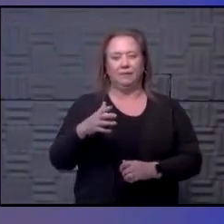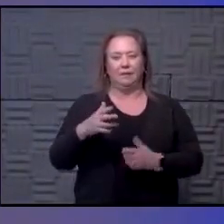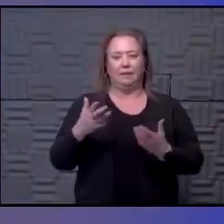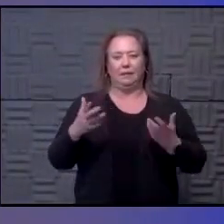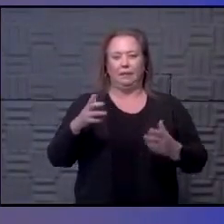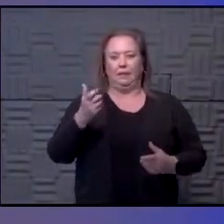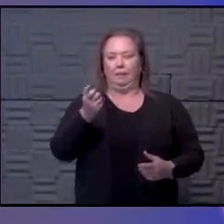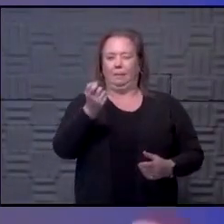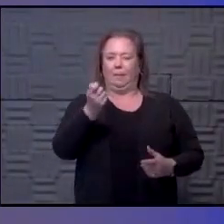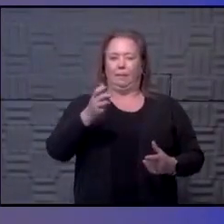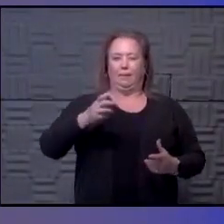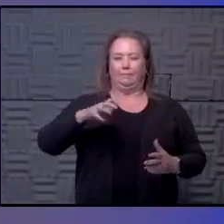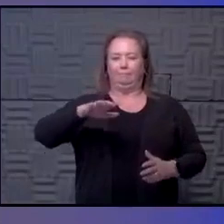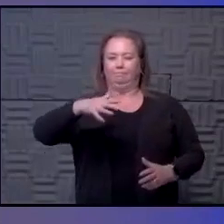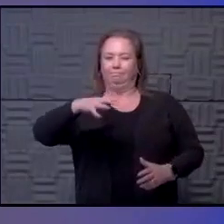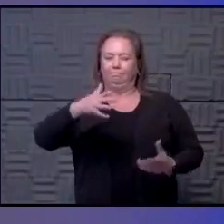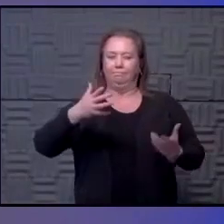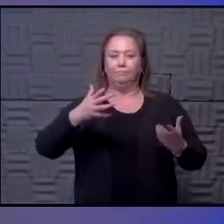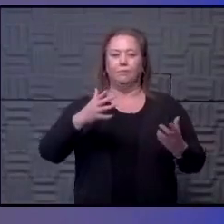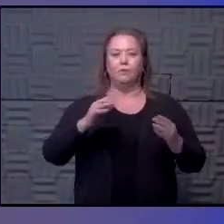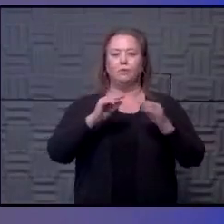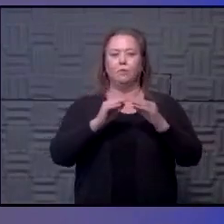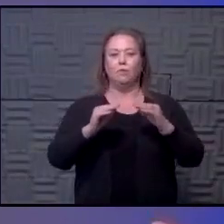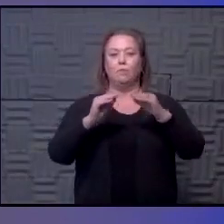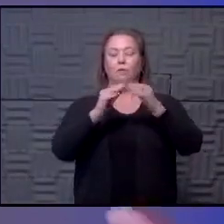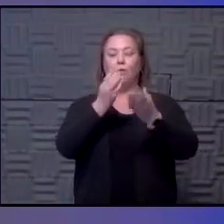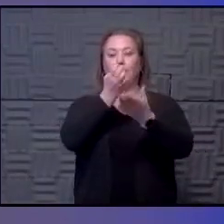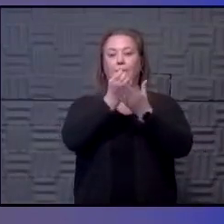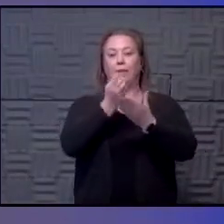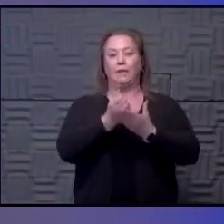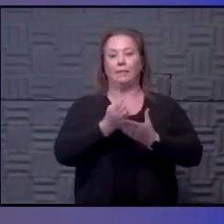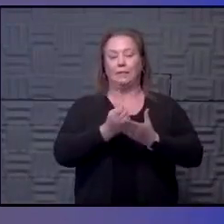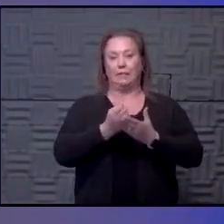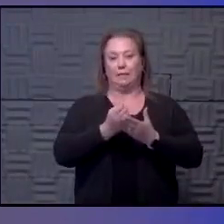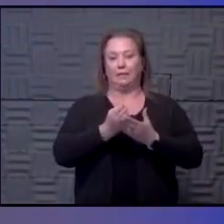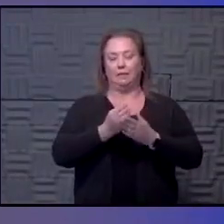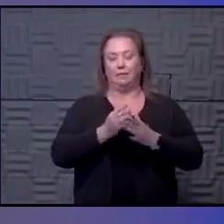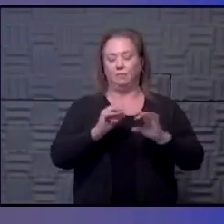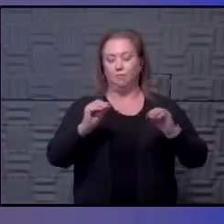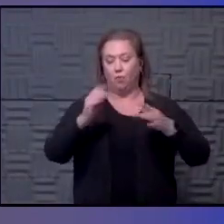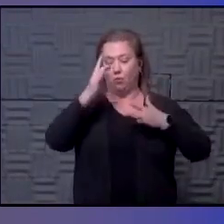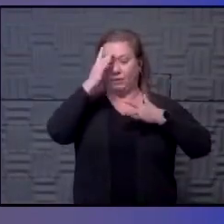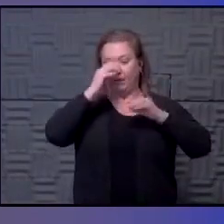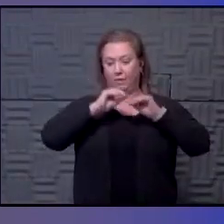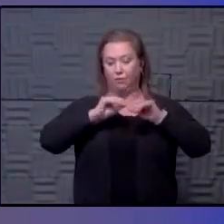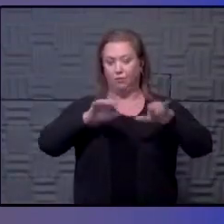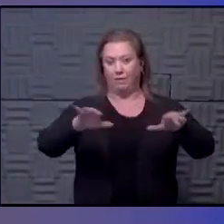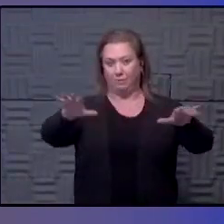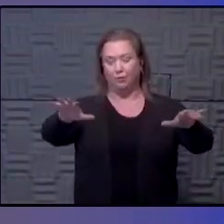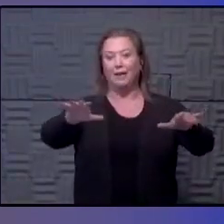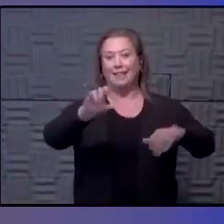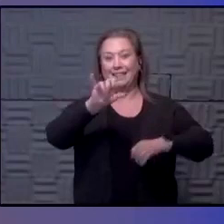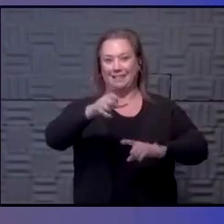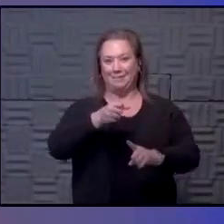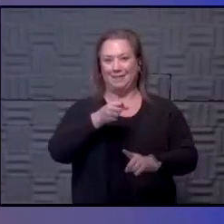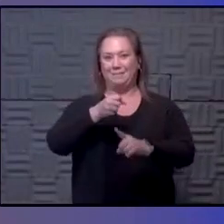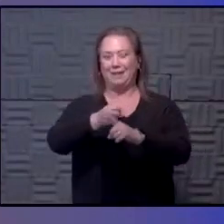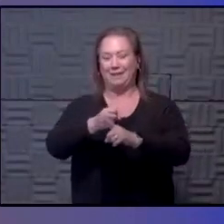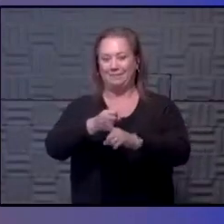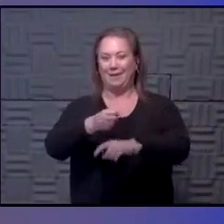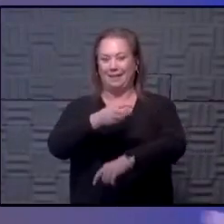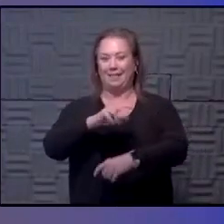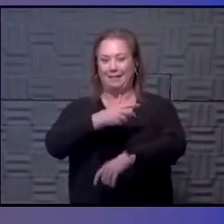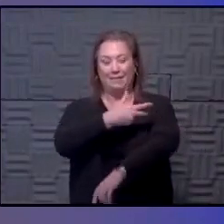reserved, probably. I know that there is more emerging evidence suggesting that the asymptomatic transmission is being impacted by the vaccine, which is great